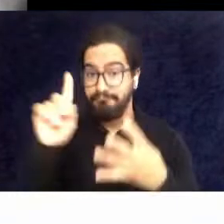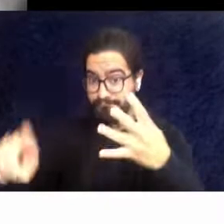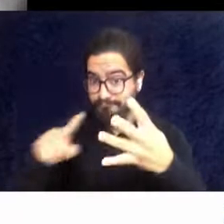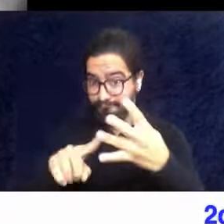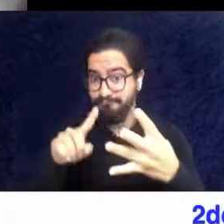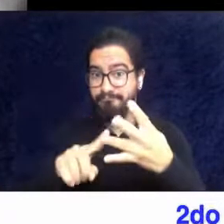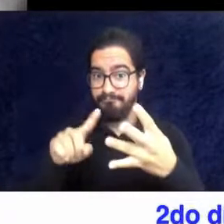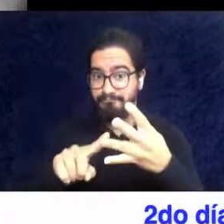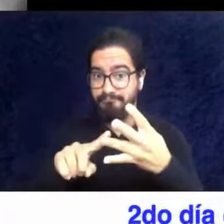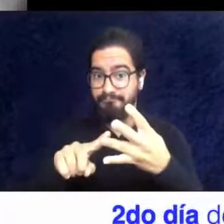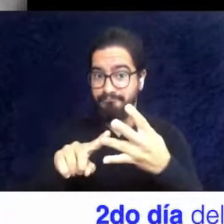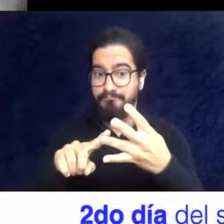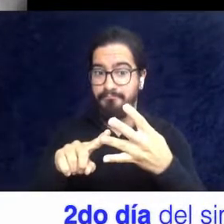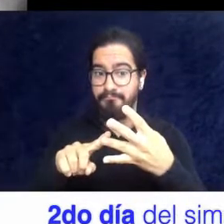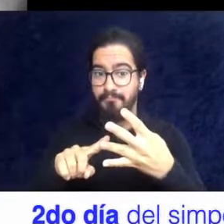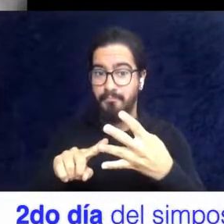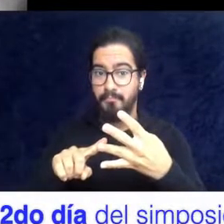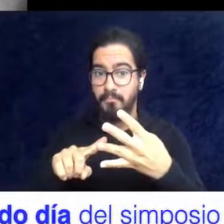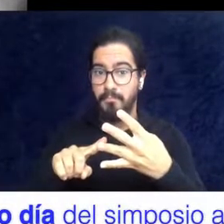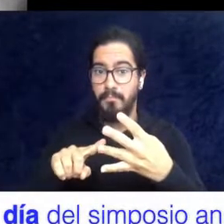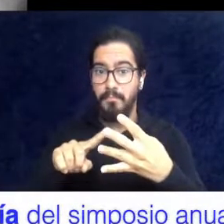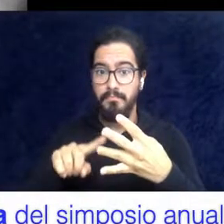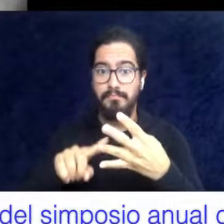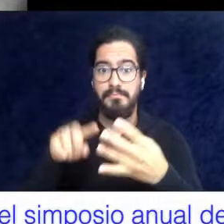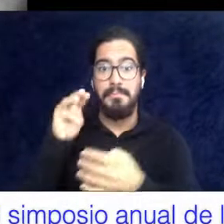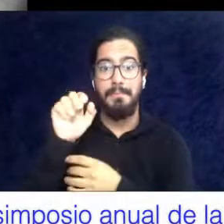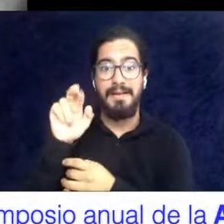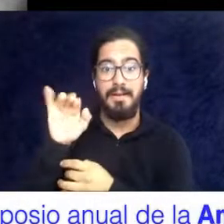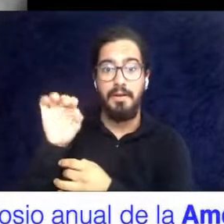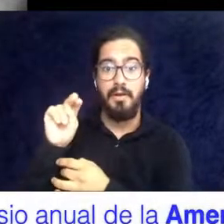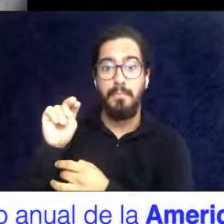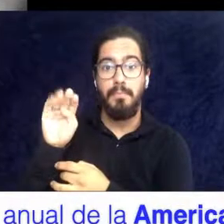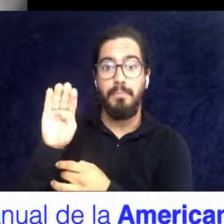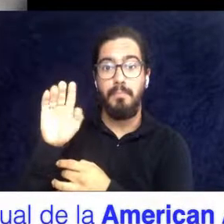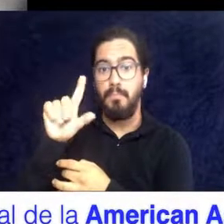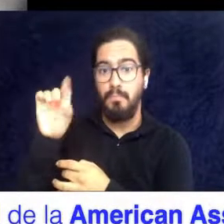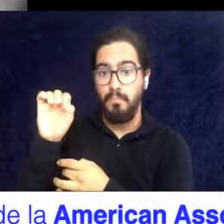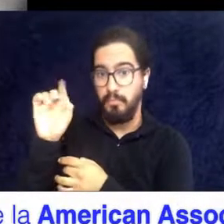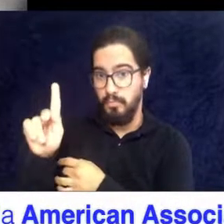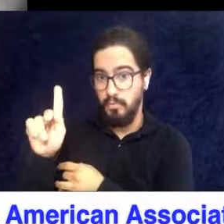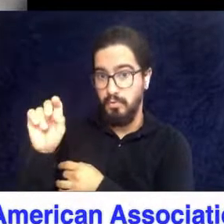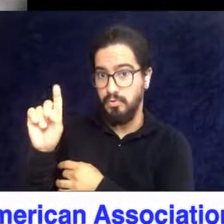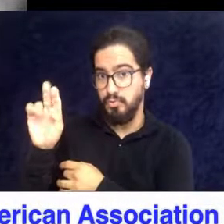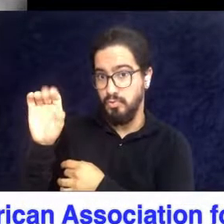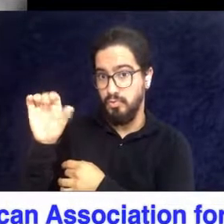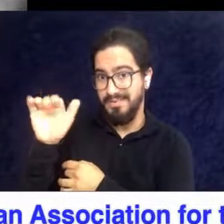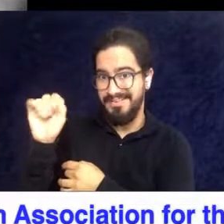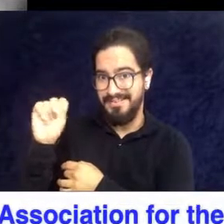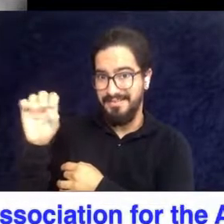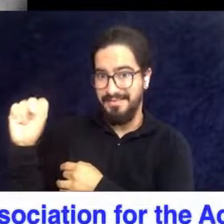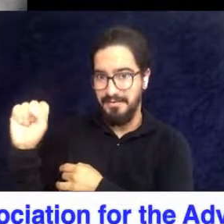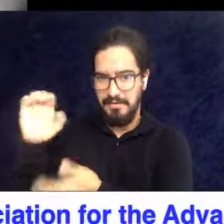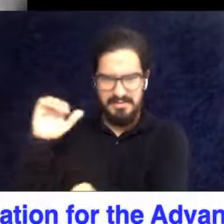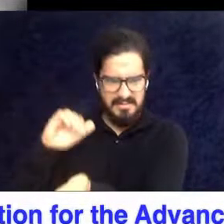Marion Bullock DuCasse. She is the sub-region,